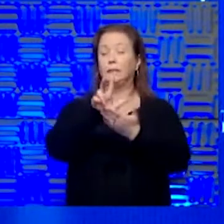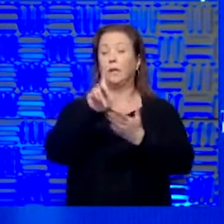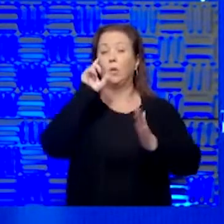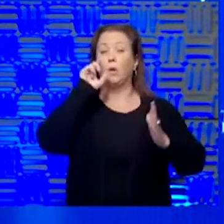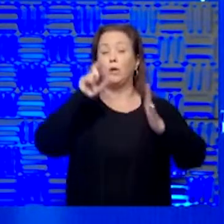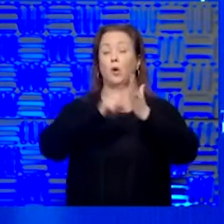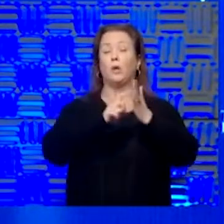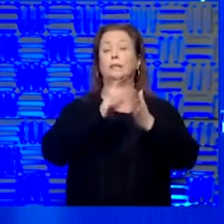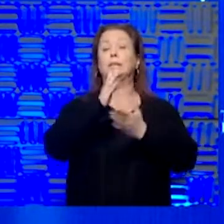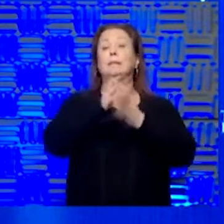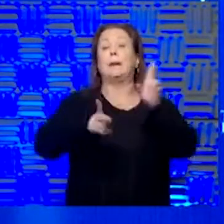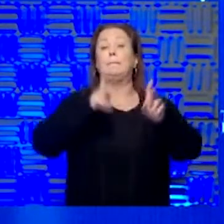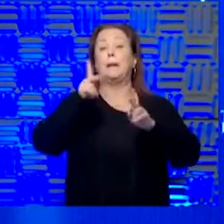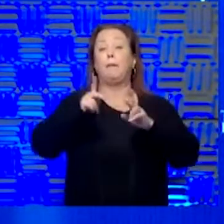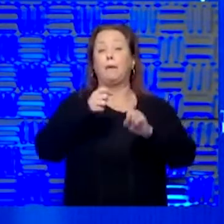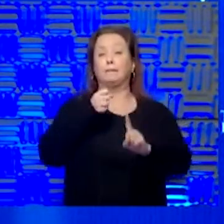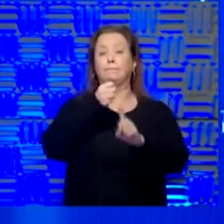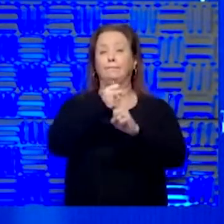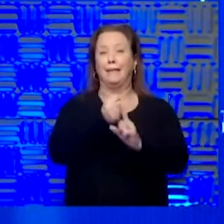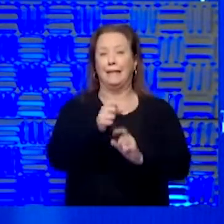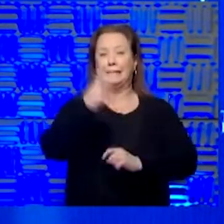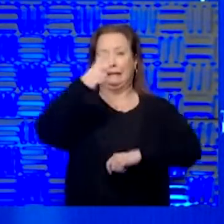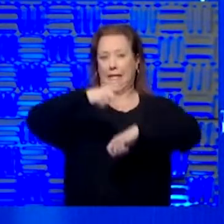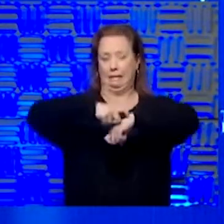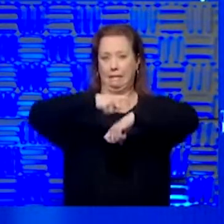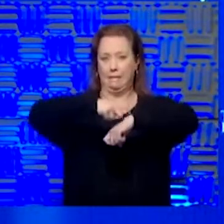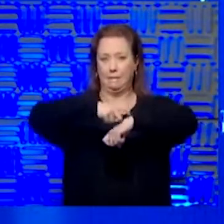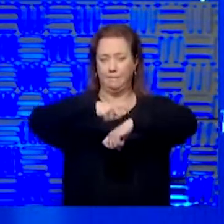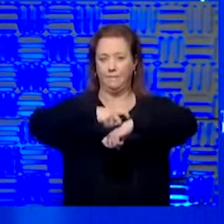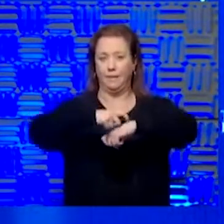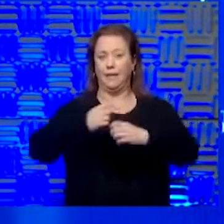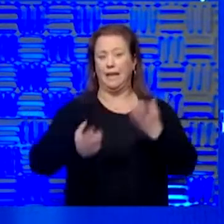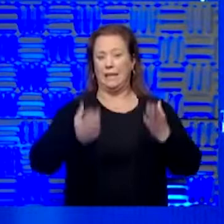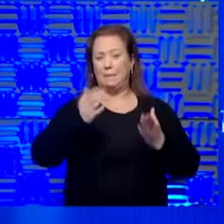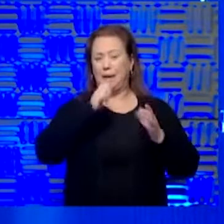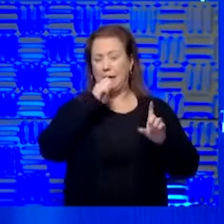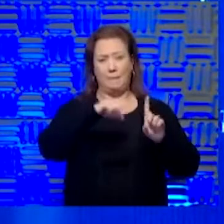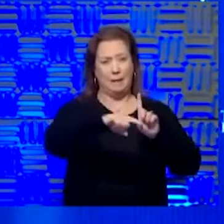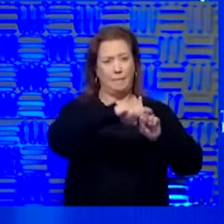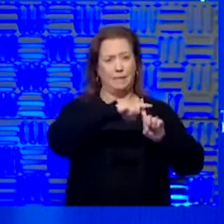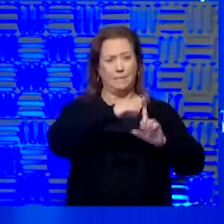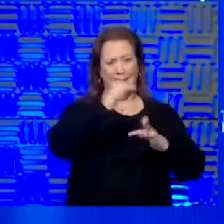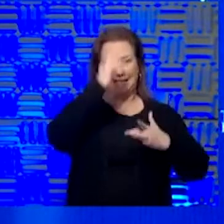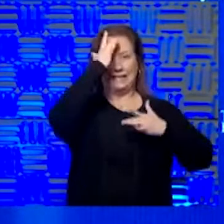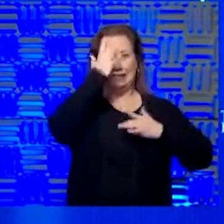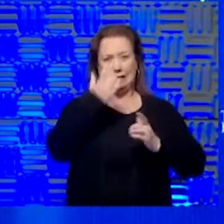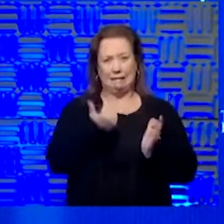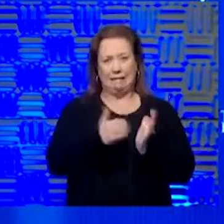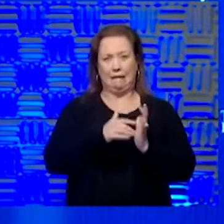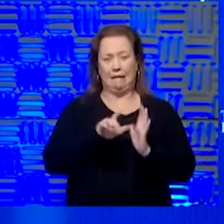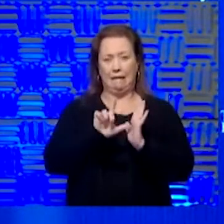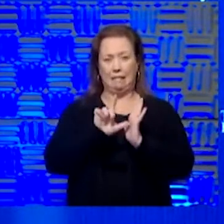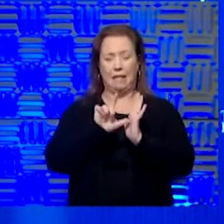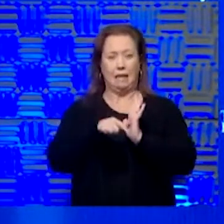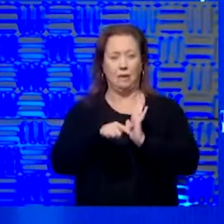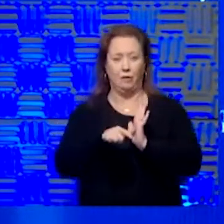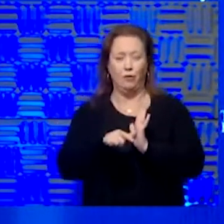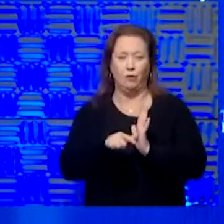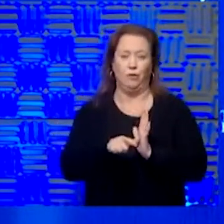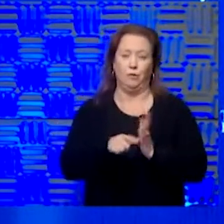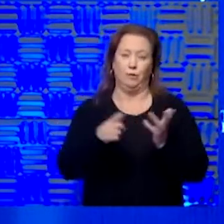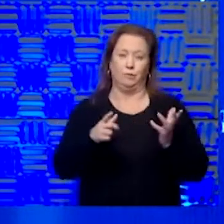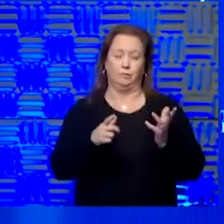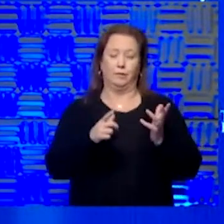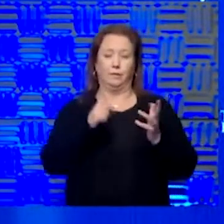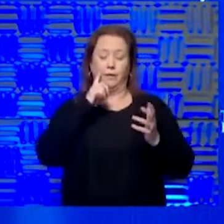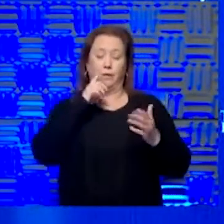get a second wave of this illness, and they may or may not still be positive, but they get sick again later. Not as severe. It kind of comes